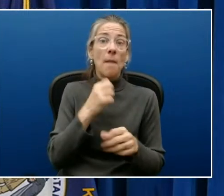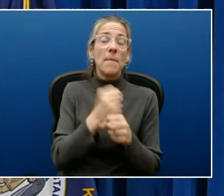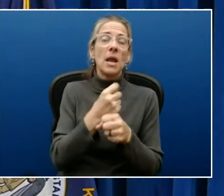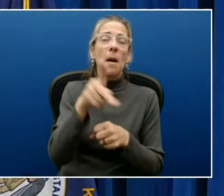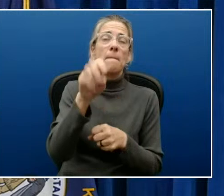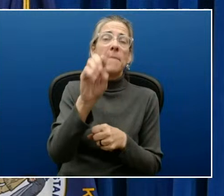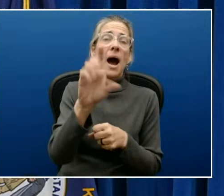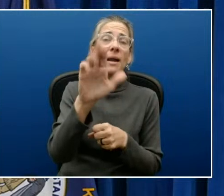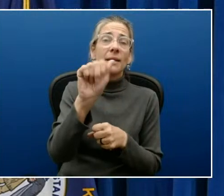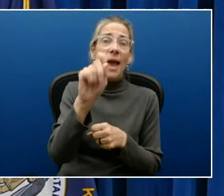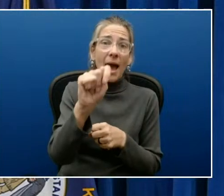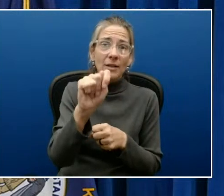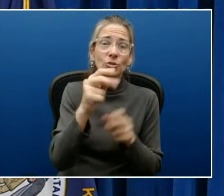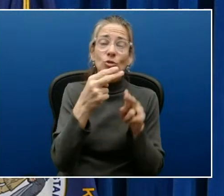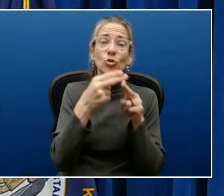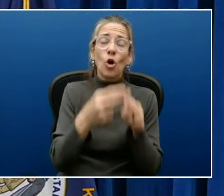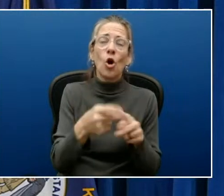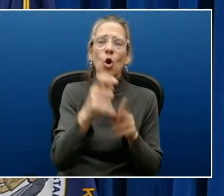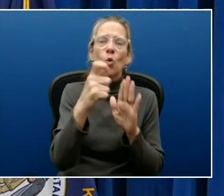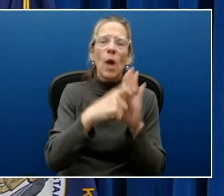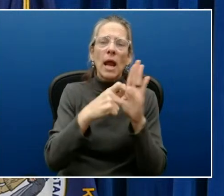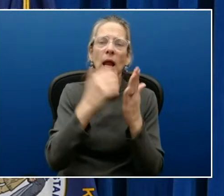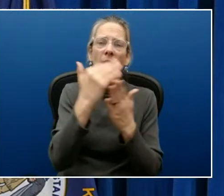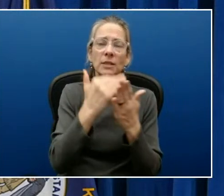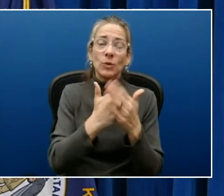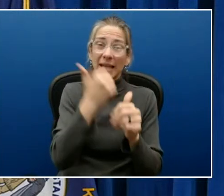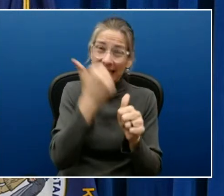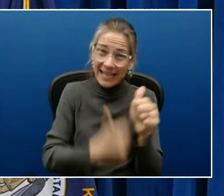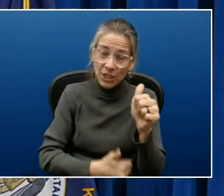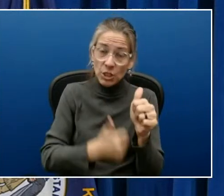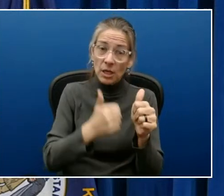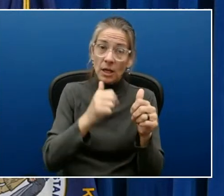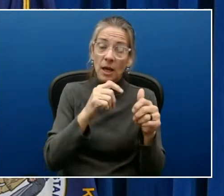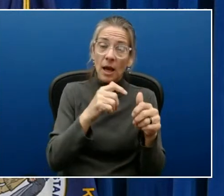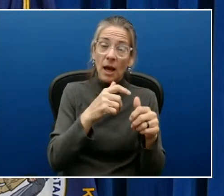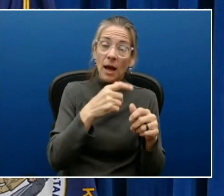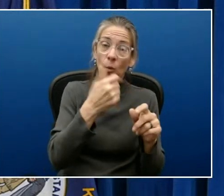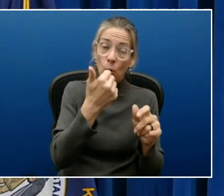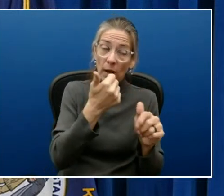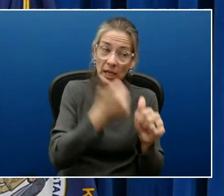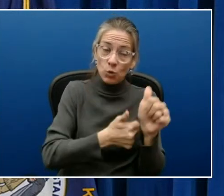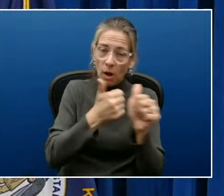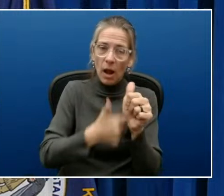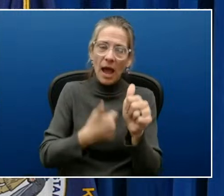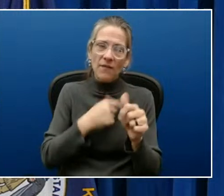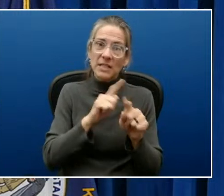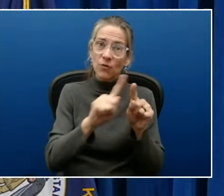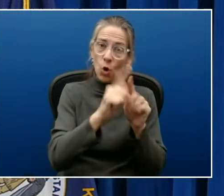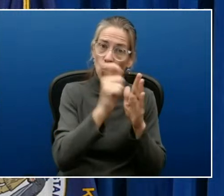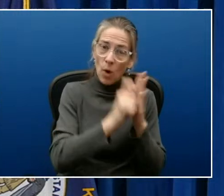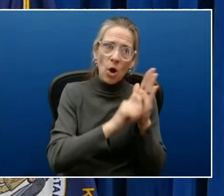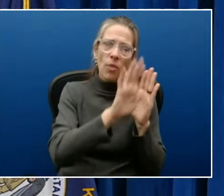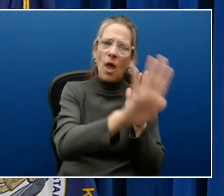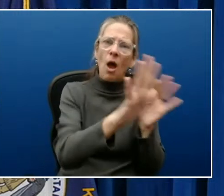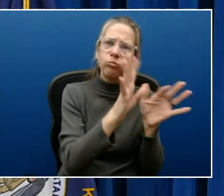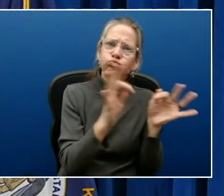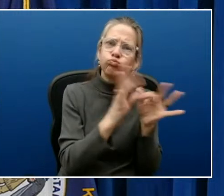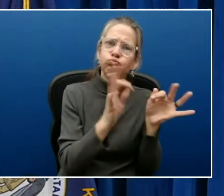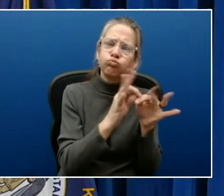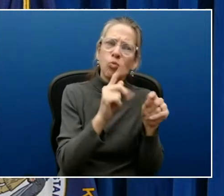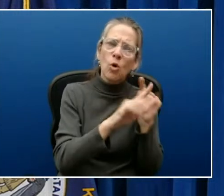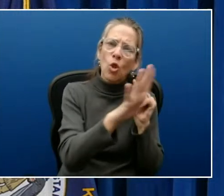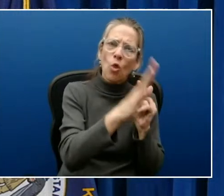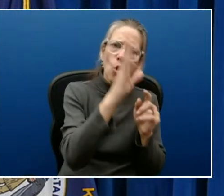each episode, I am in conversation with a different writer to give those listening insights into the creative